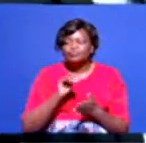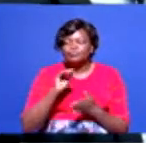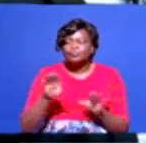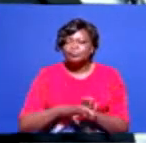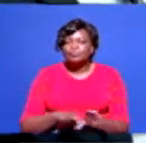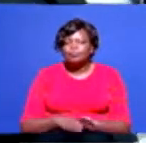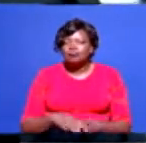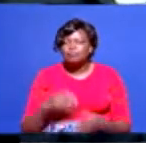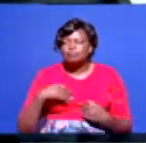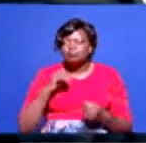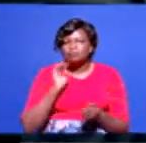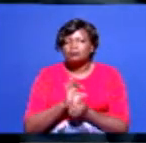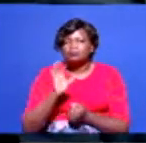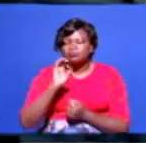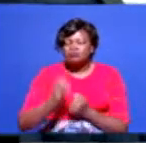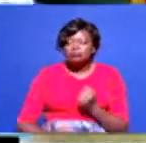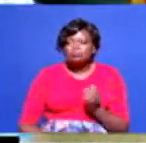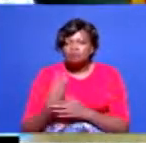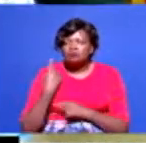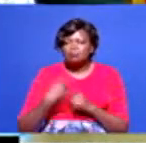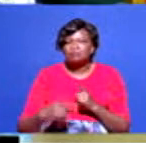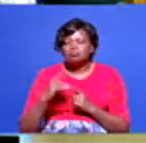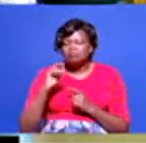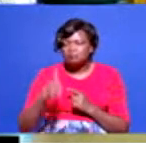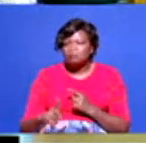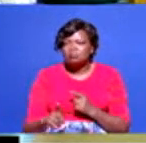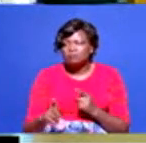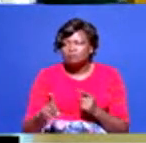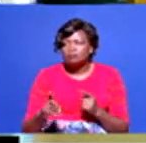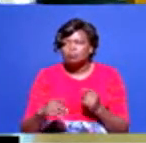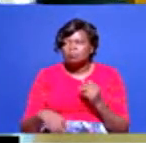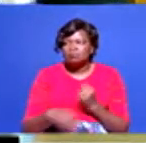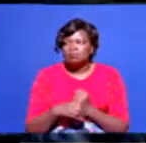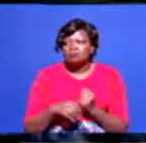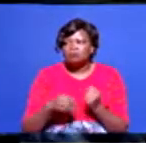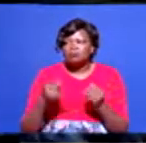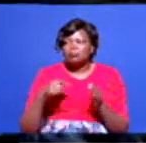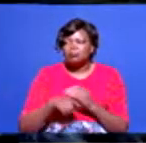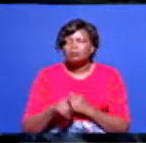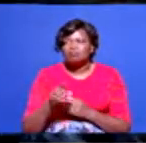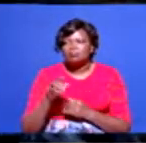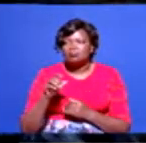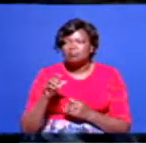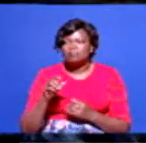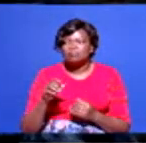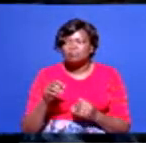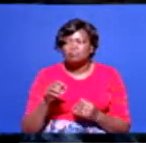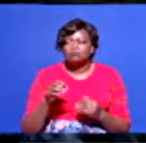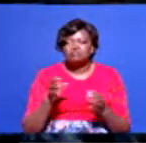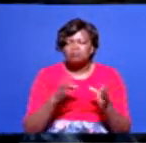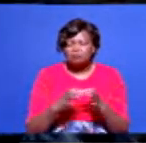a 13% growth in 2021, anchored on admission of charmers. We want to